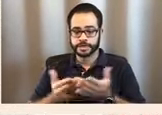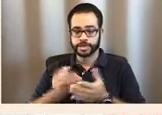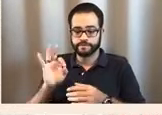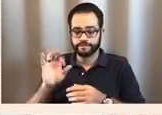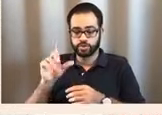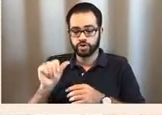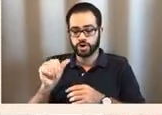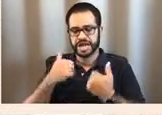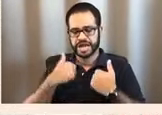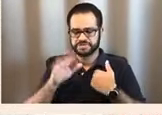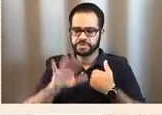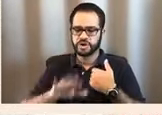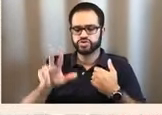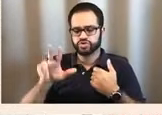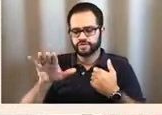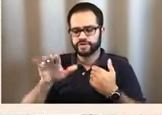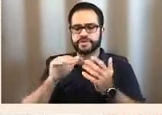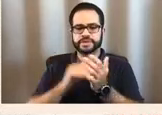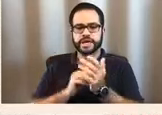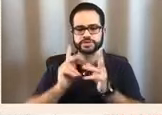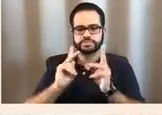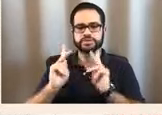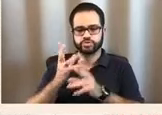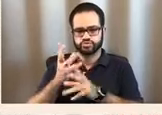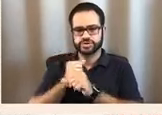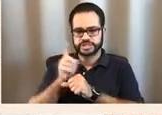35,000 individuals that receive these services.